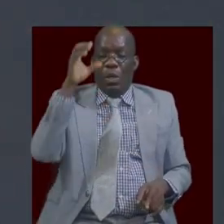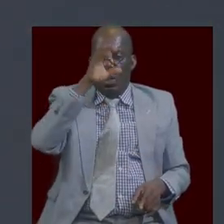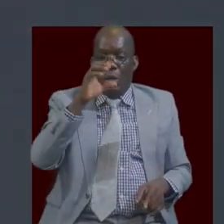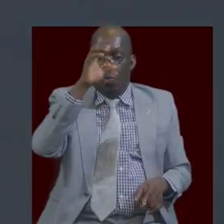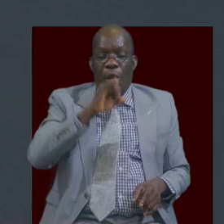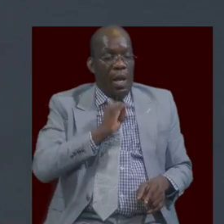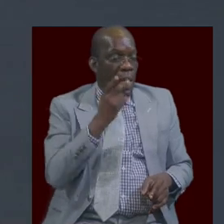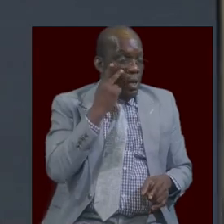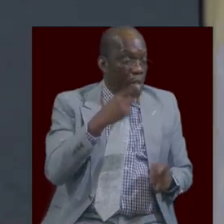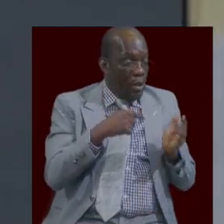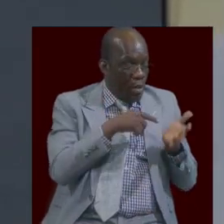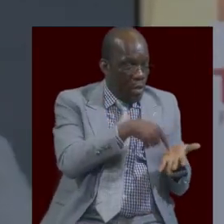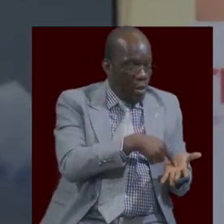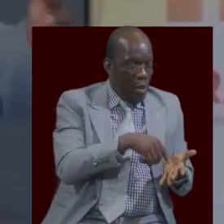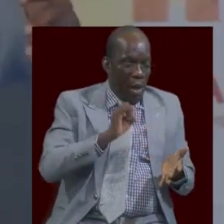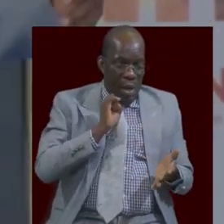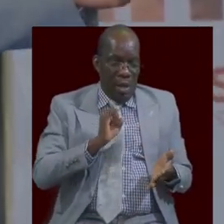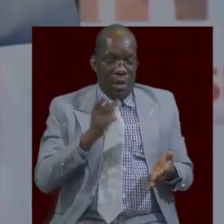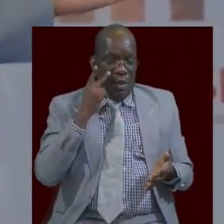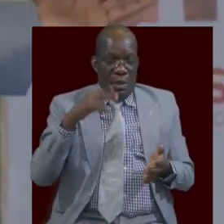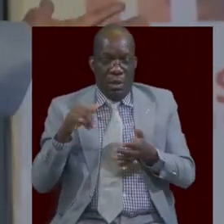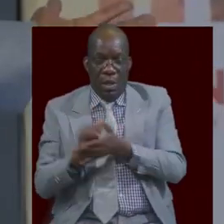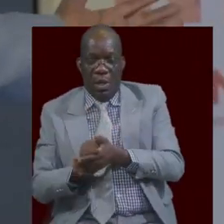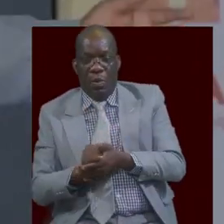I've seen that, I